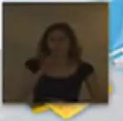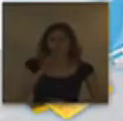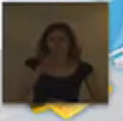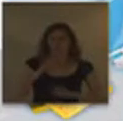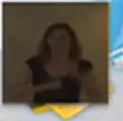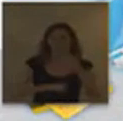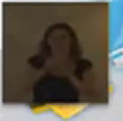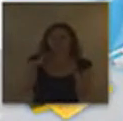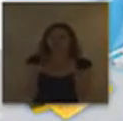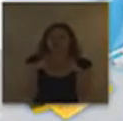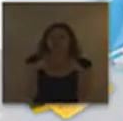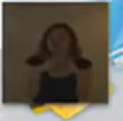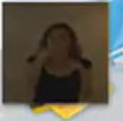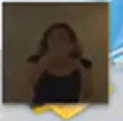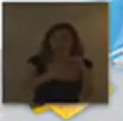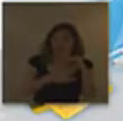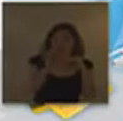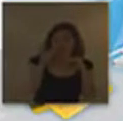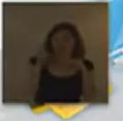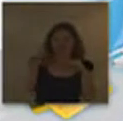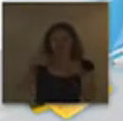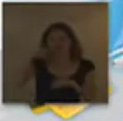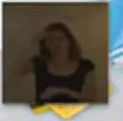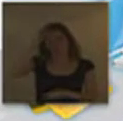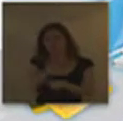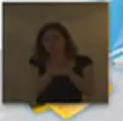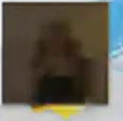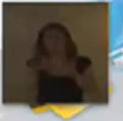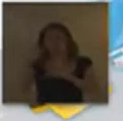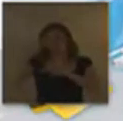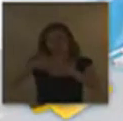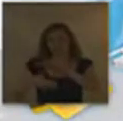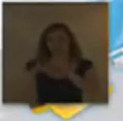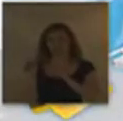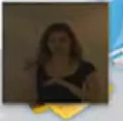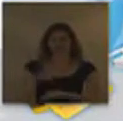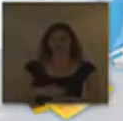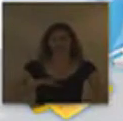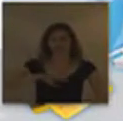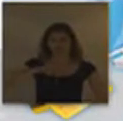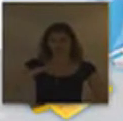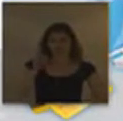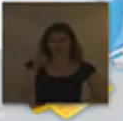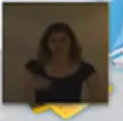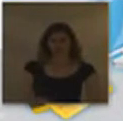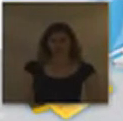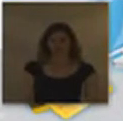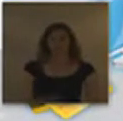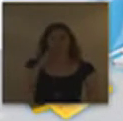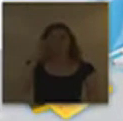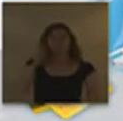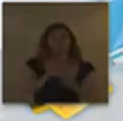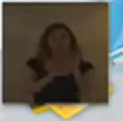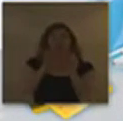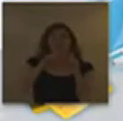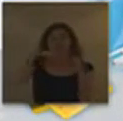will intellectually be limited. It's just that it's the education and rearing that will prevent them from having that sort of development. We also